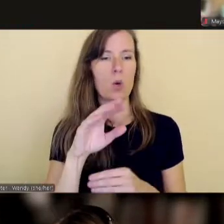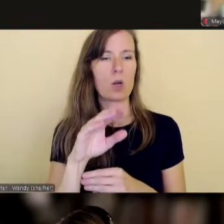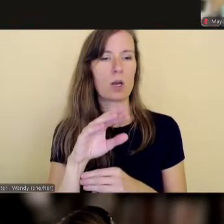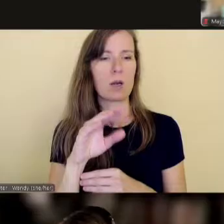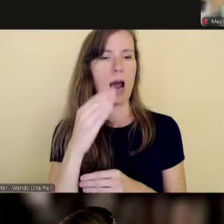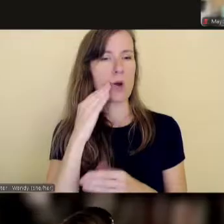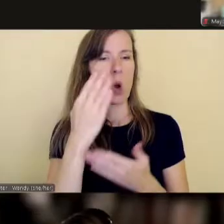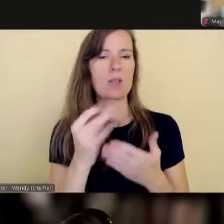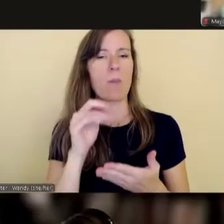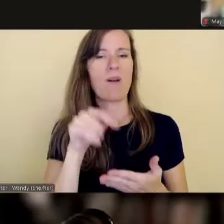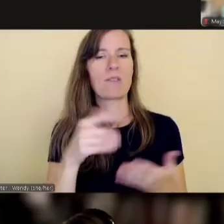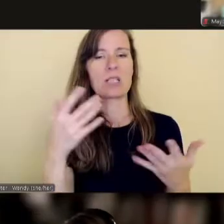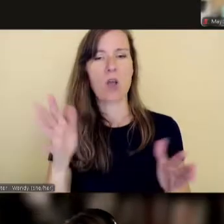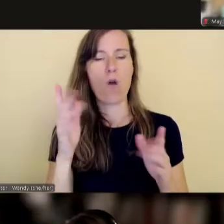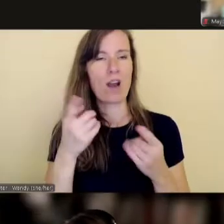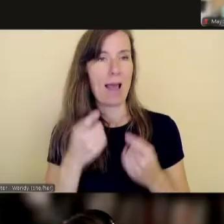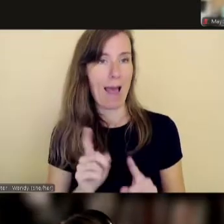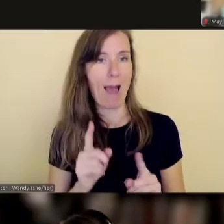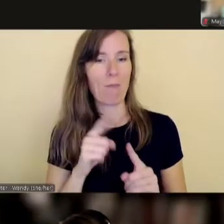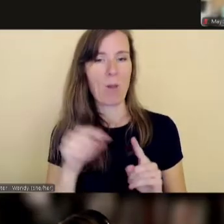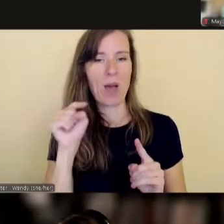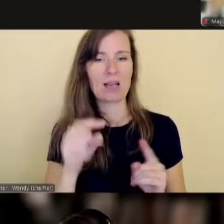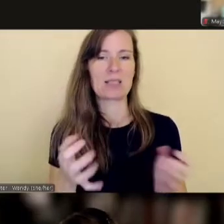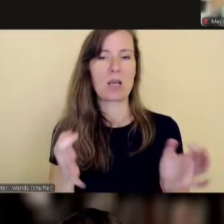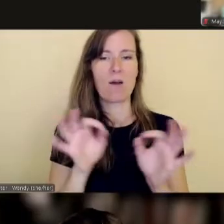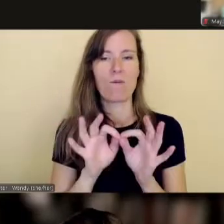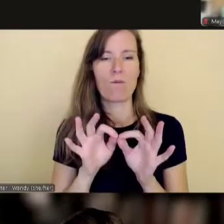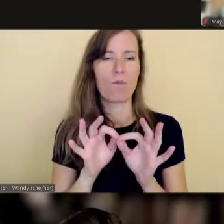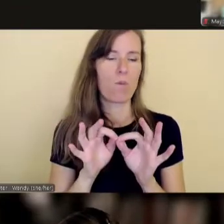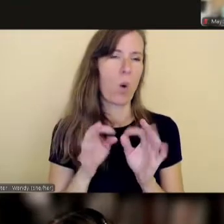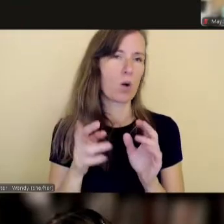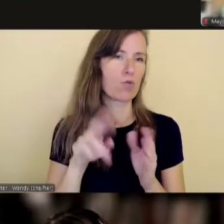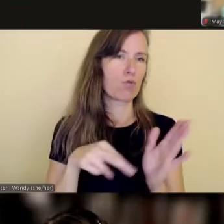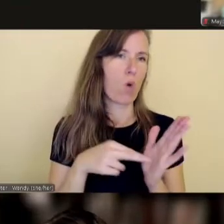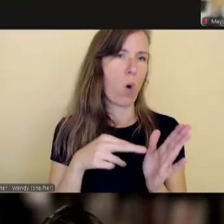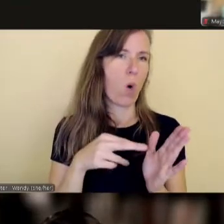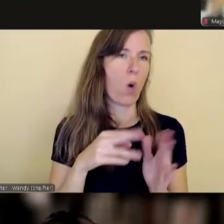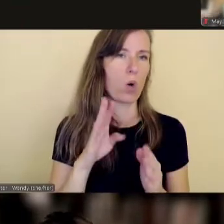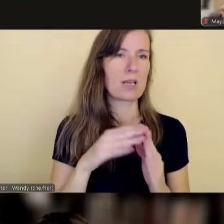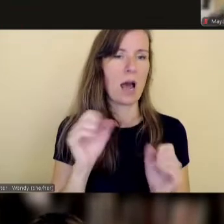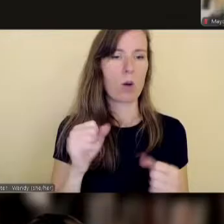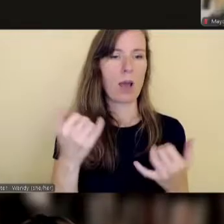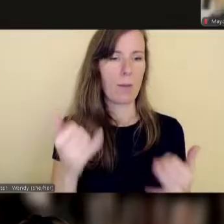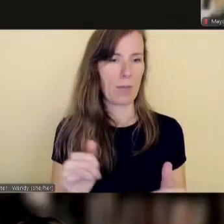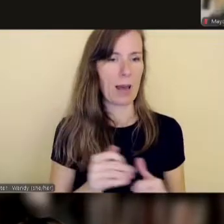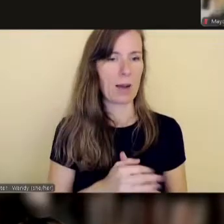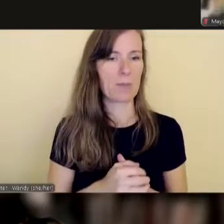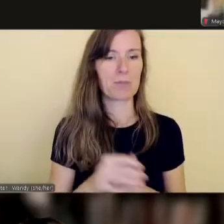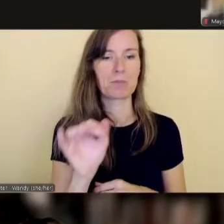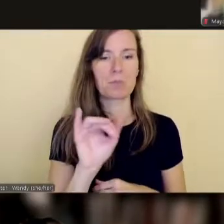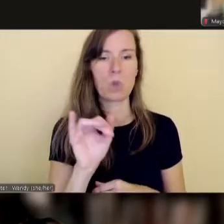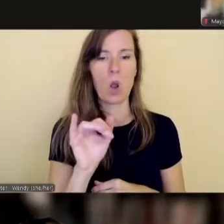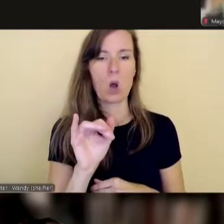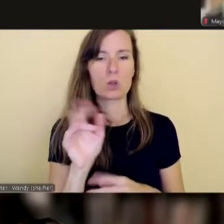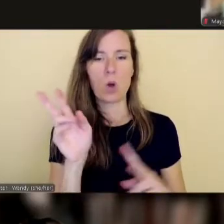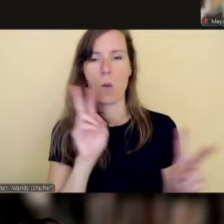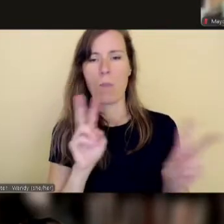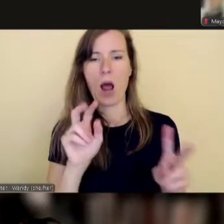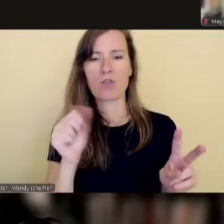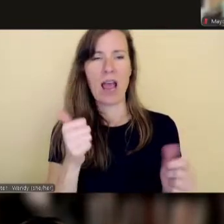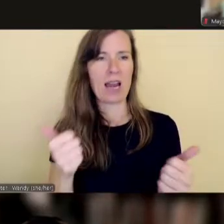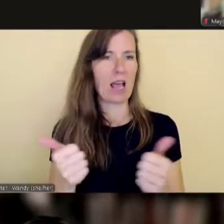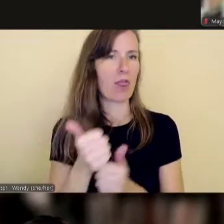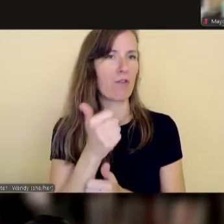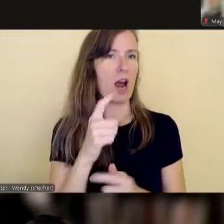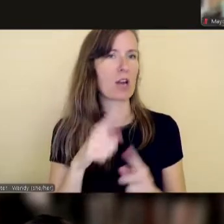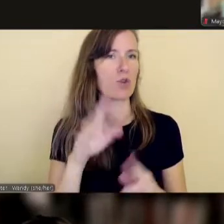role. And then finally, monitoring any kind of threatened federal aid and provide updates to the town around how that might affect our budget.